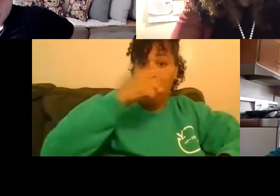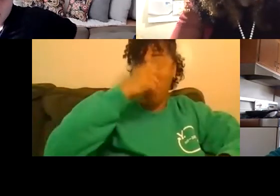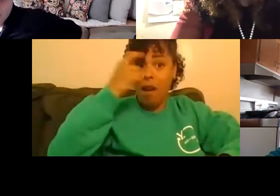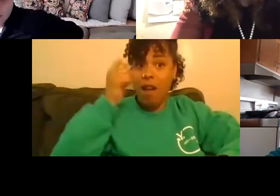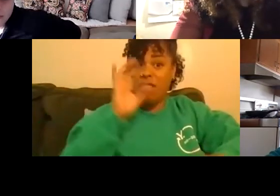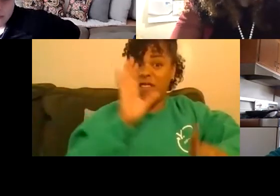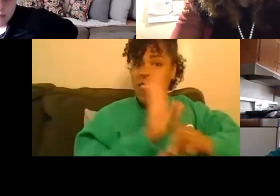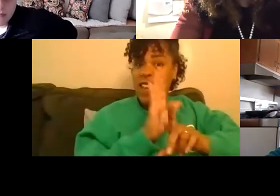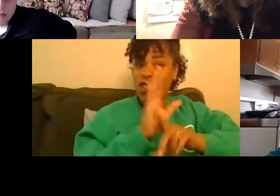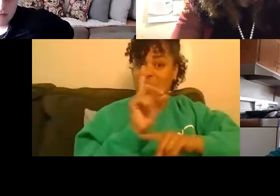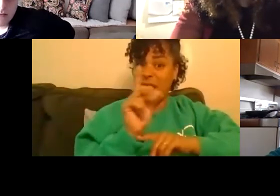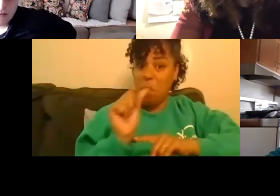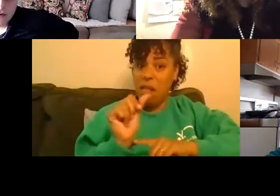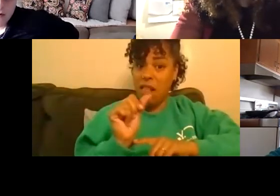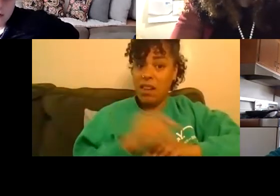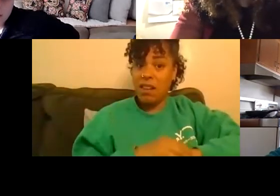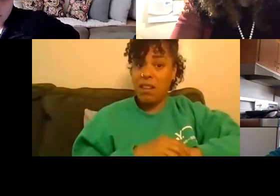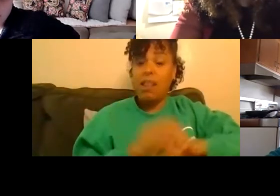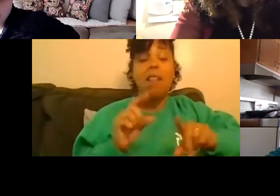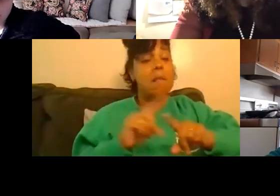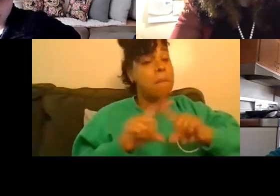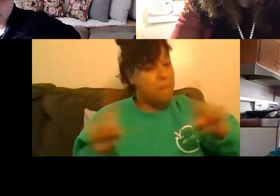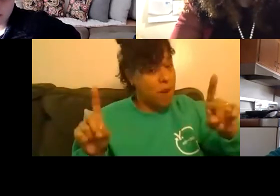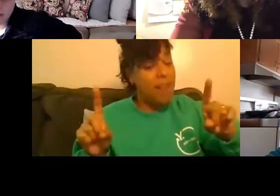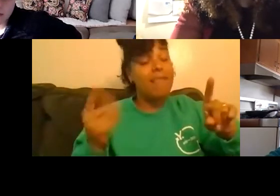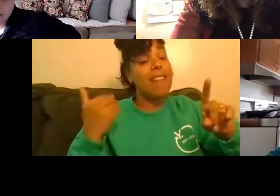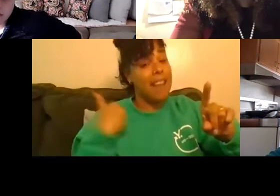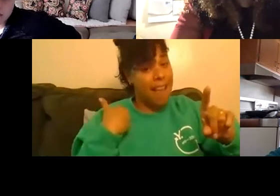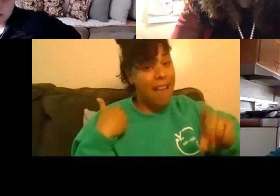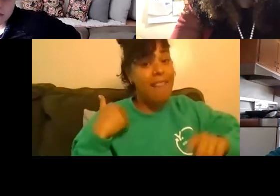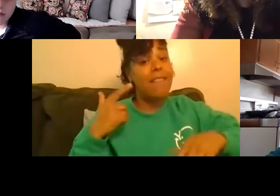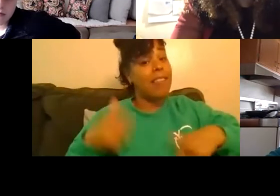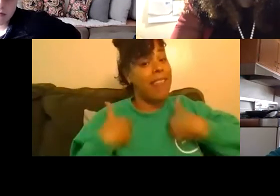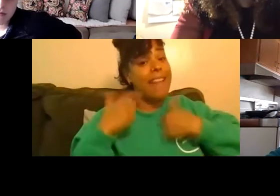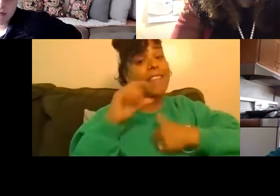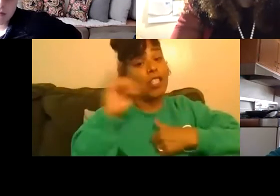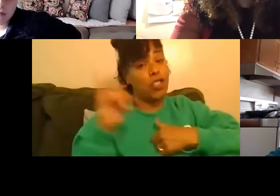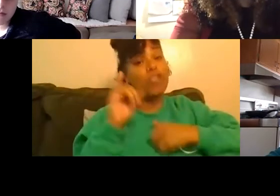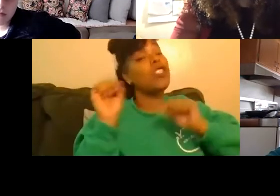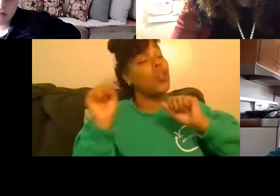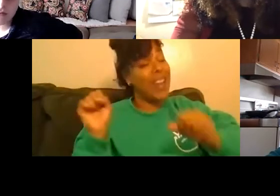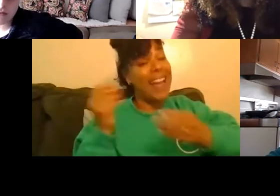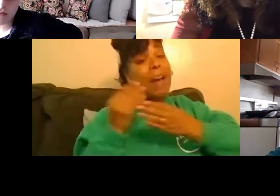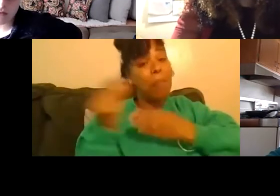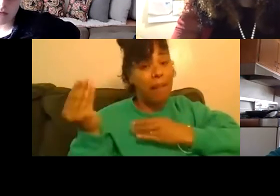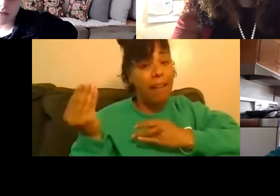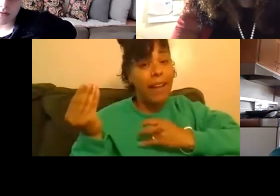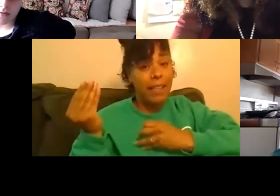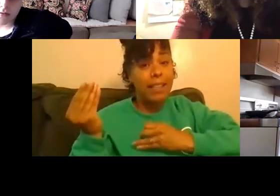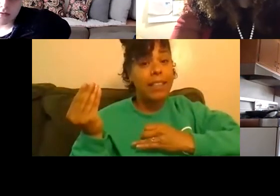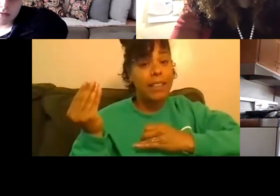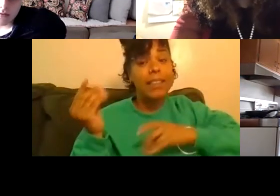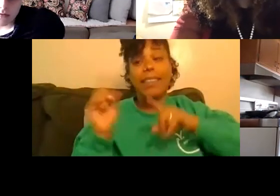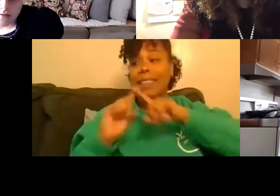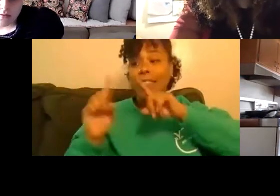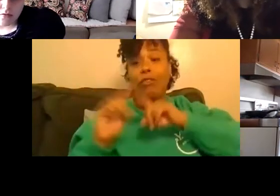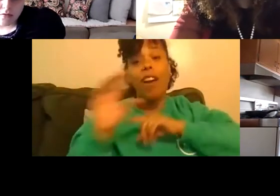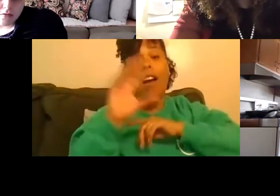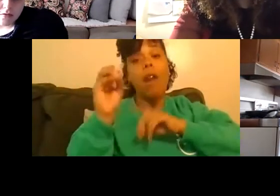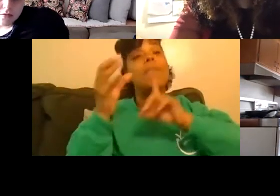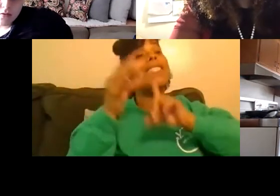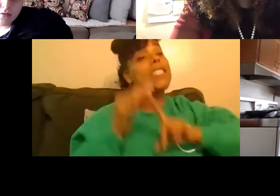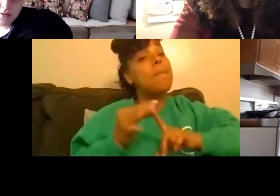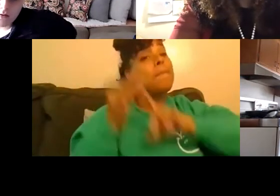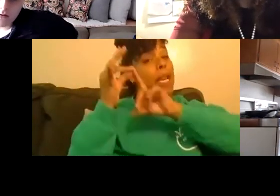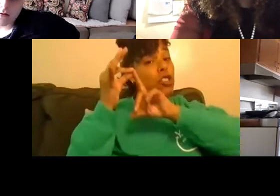of disabilities, but there is life insurance that you can get. There's life insurance companies that